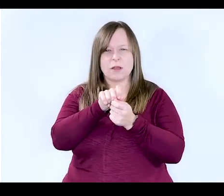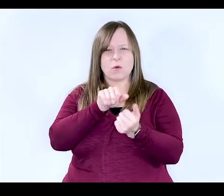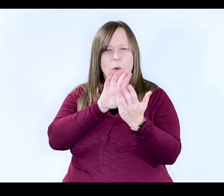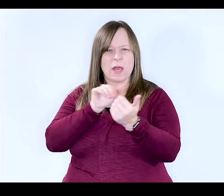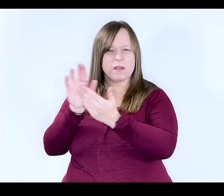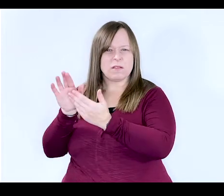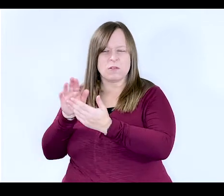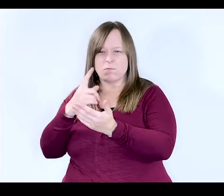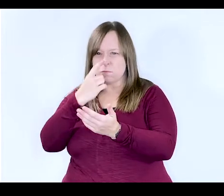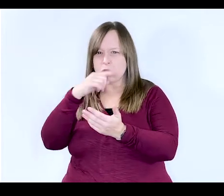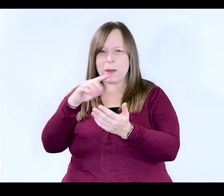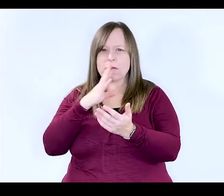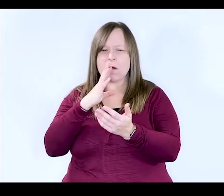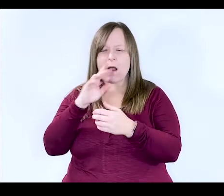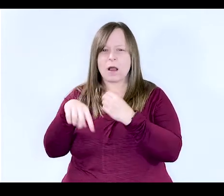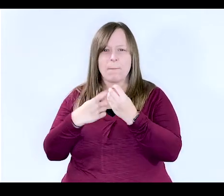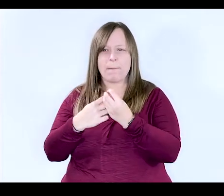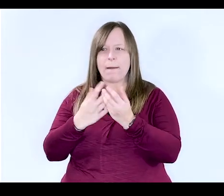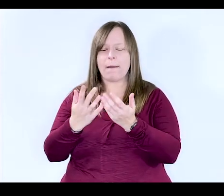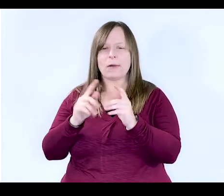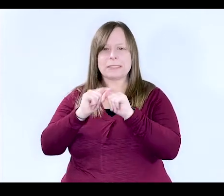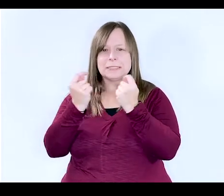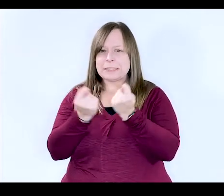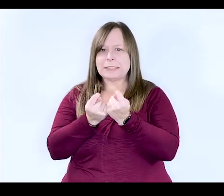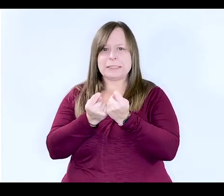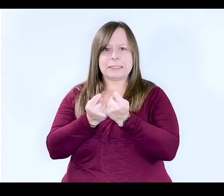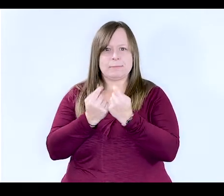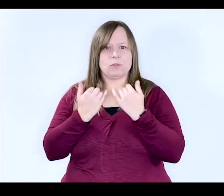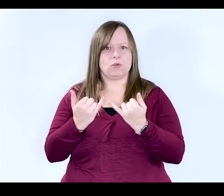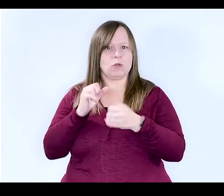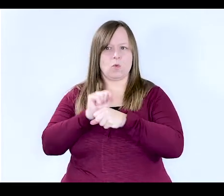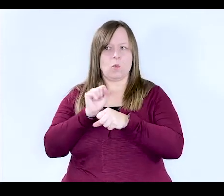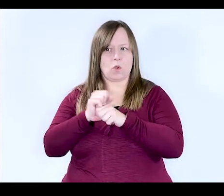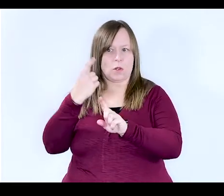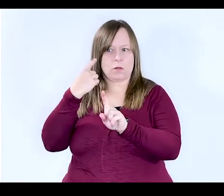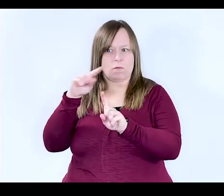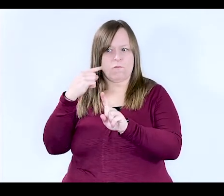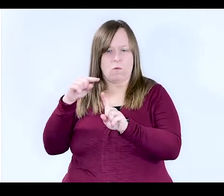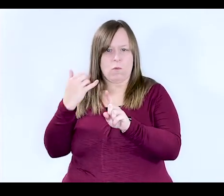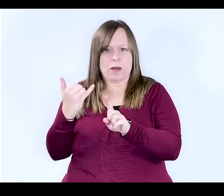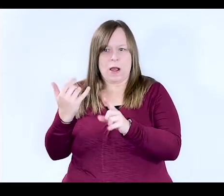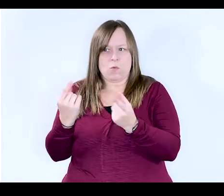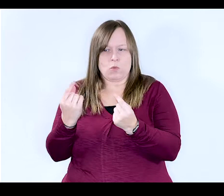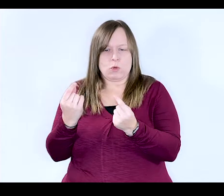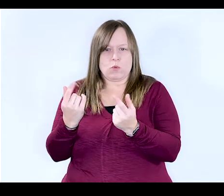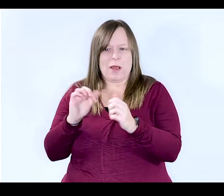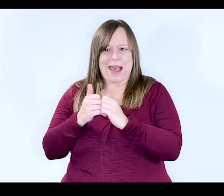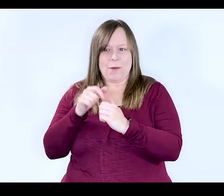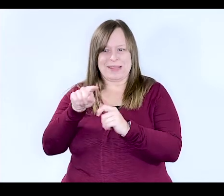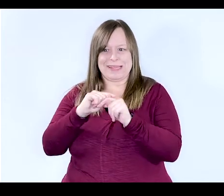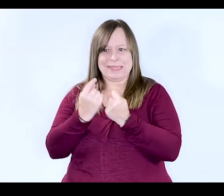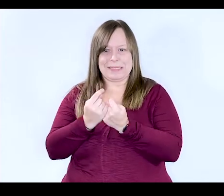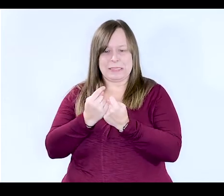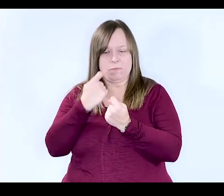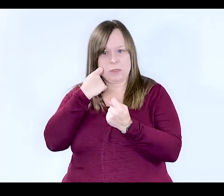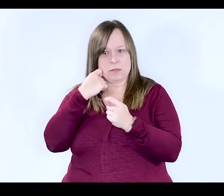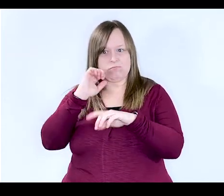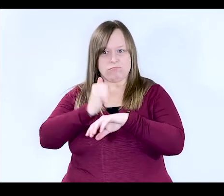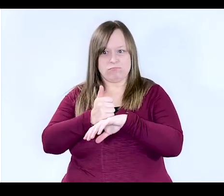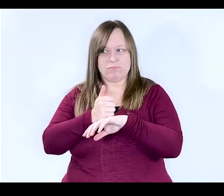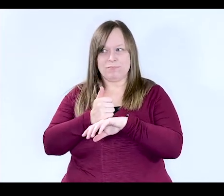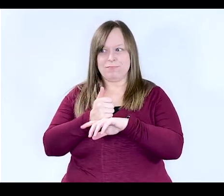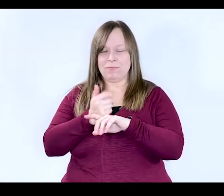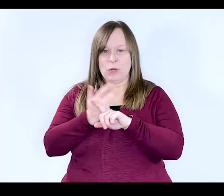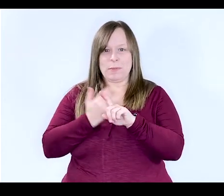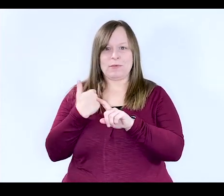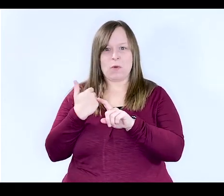ways. And let's talk about what it is that the team is currently working on. How has the team